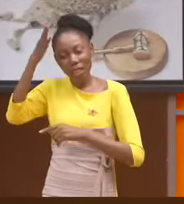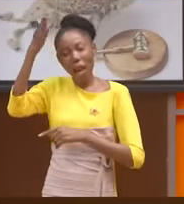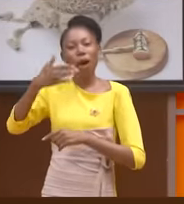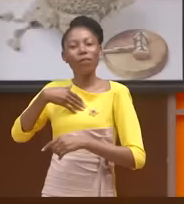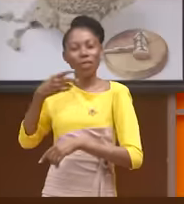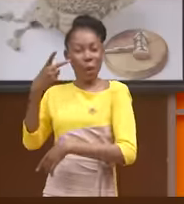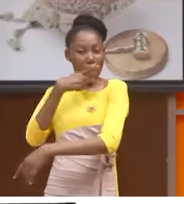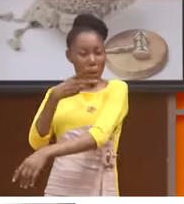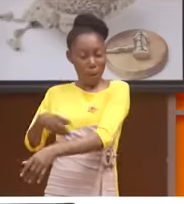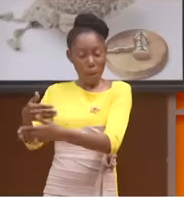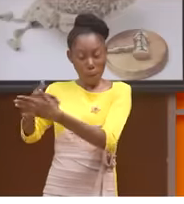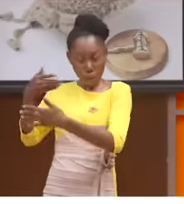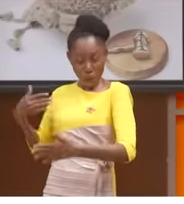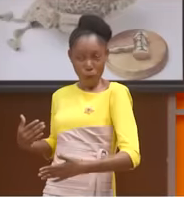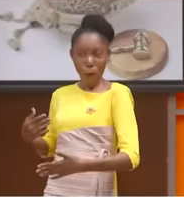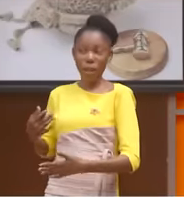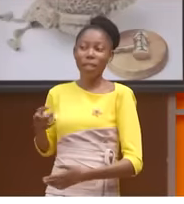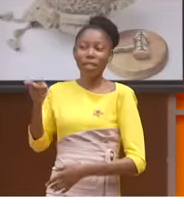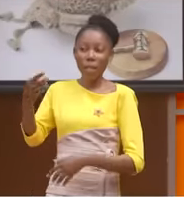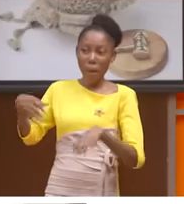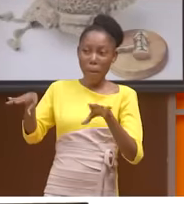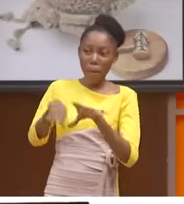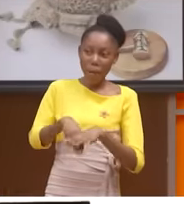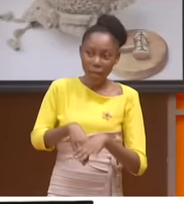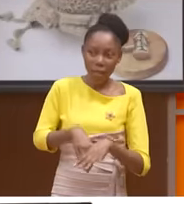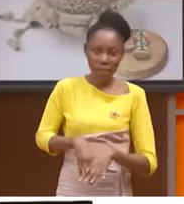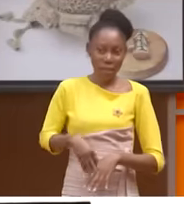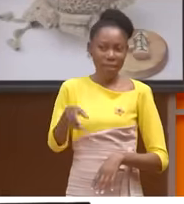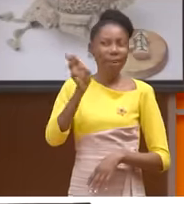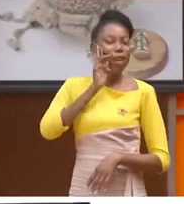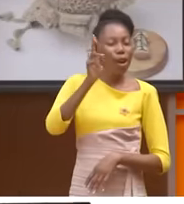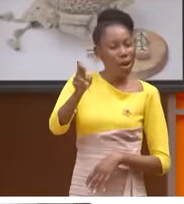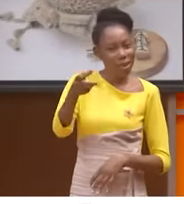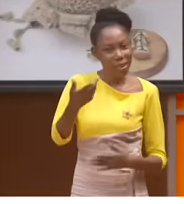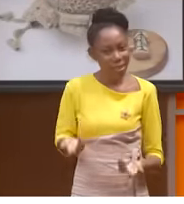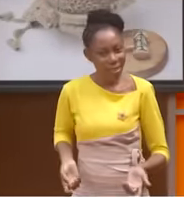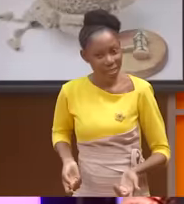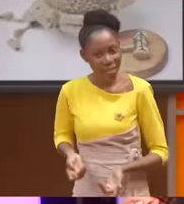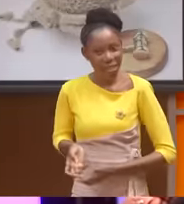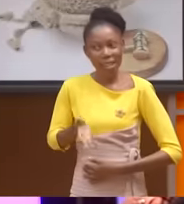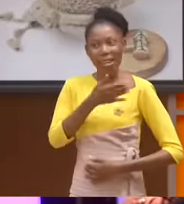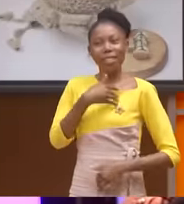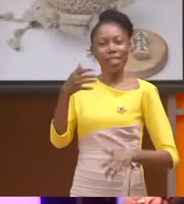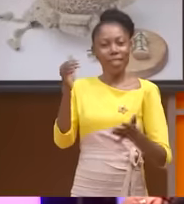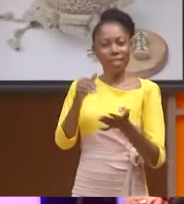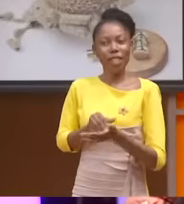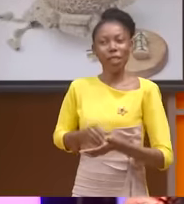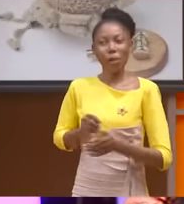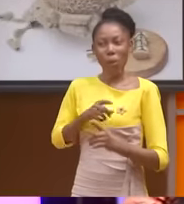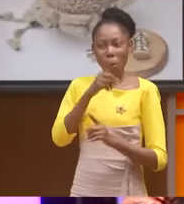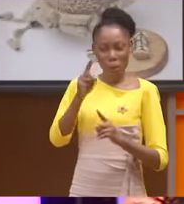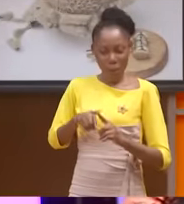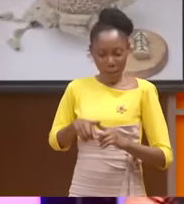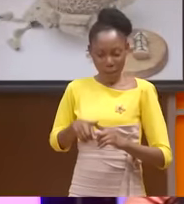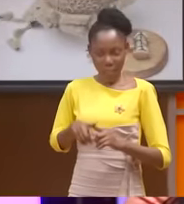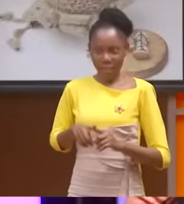And I called his attention to it and said, take care of the baby. He refused. The girl when he returned me